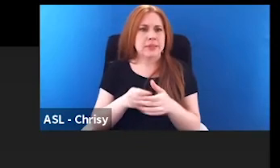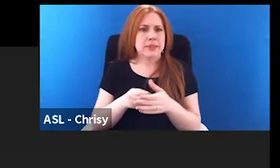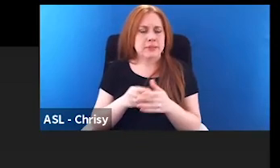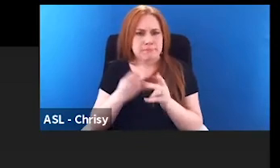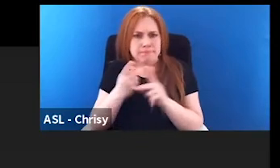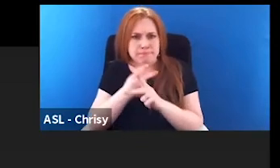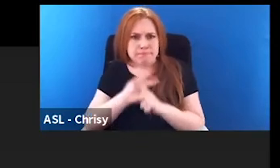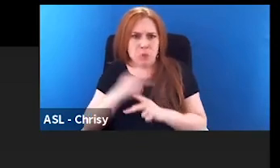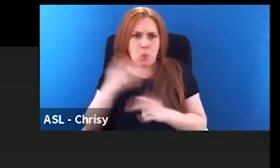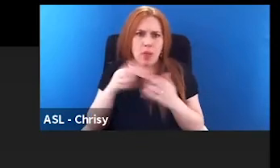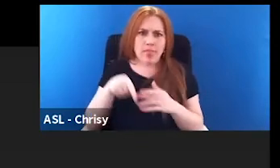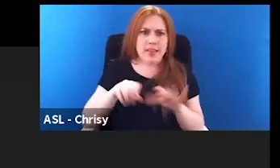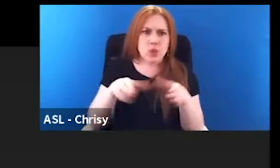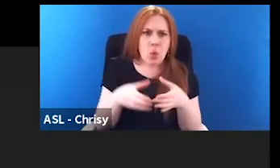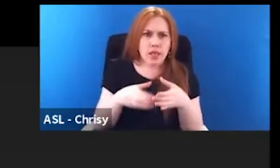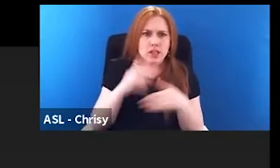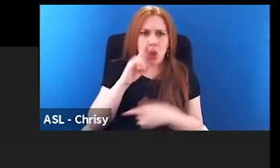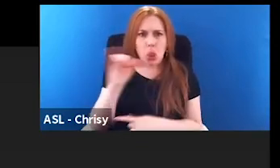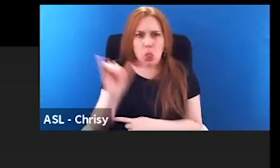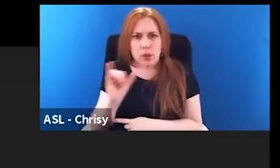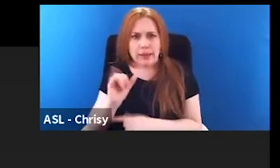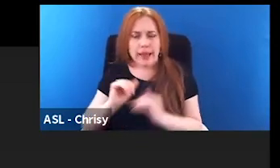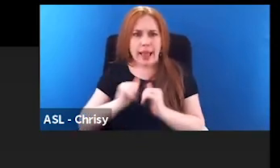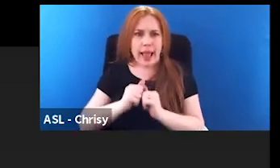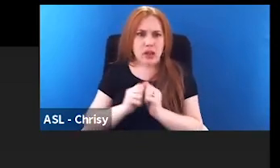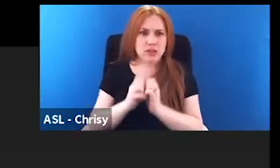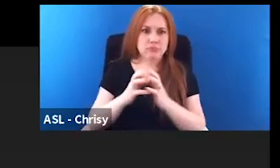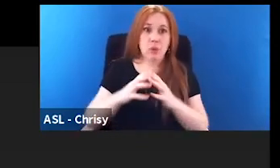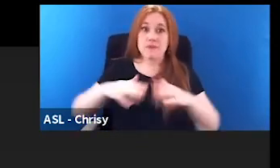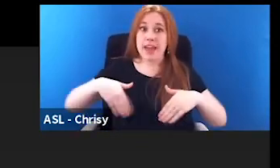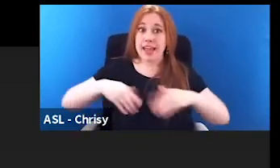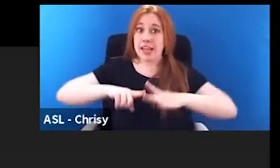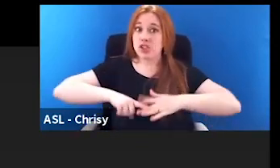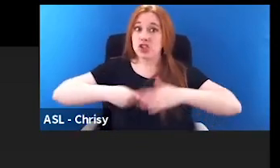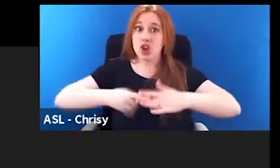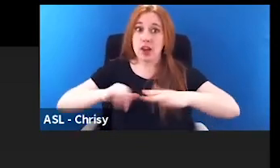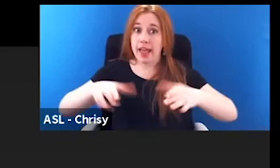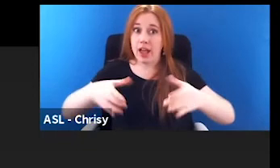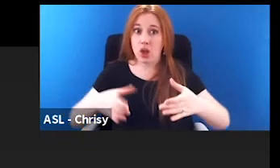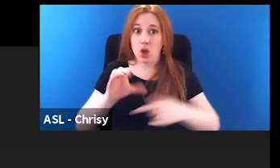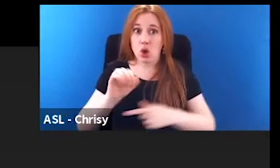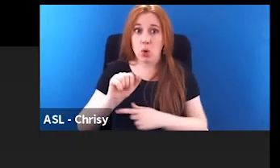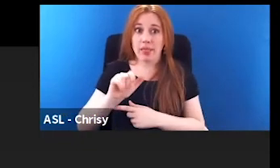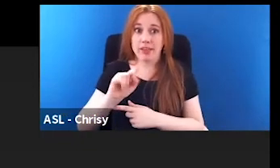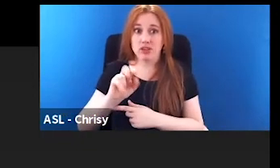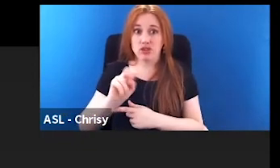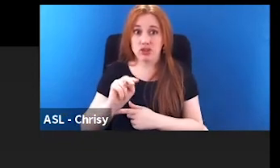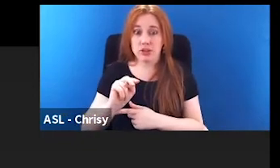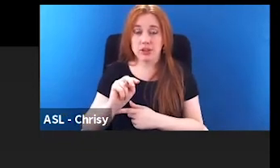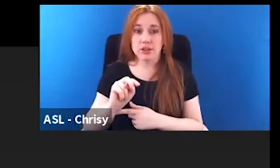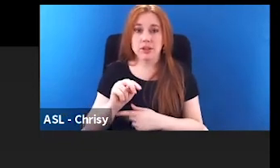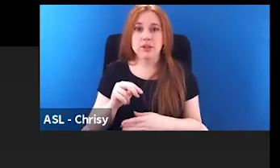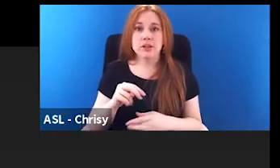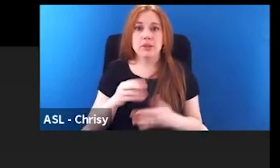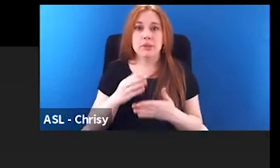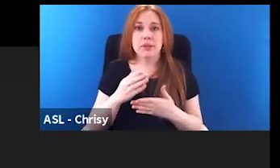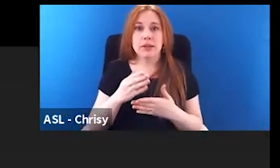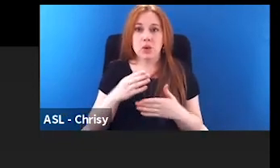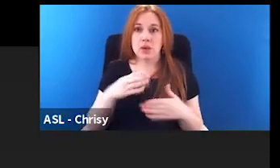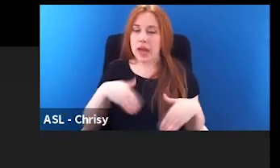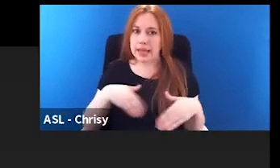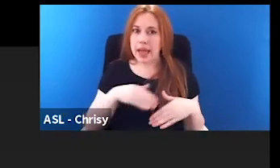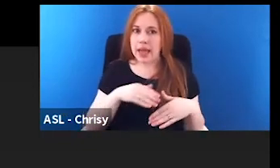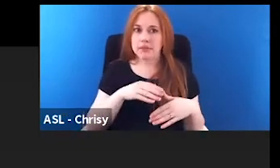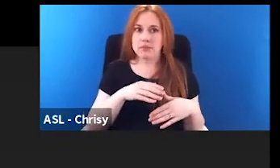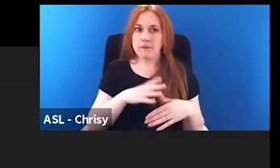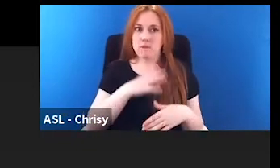this coalition look like and how does it come to life? We haven't actually launched the coalition yet, so there are not companies that are formally part of it yet, but we